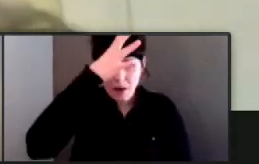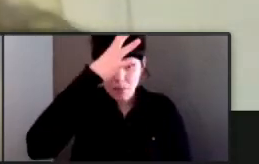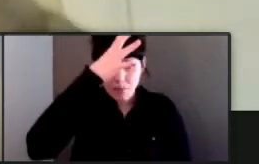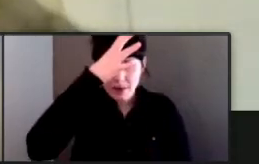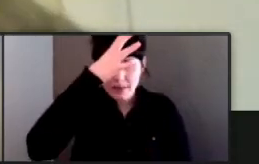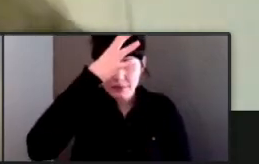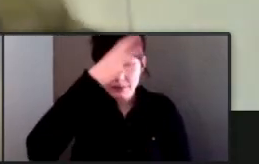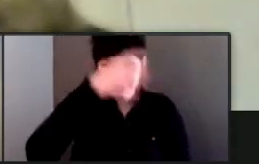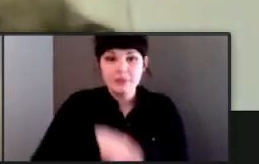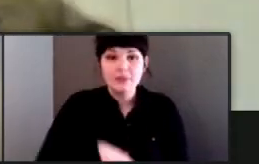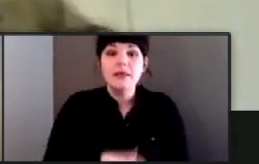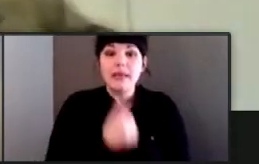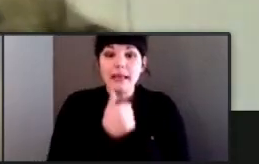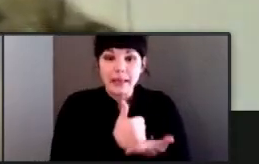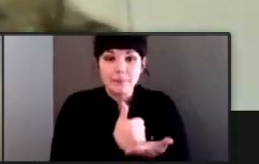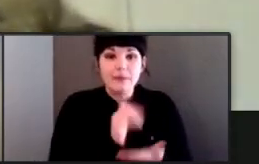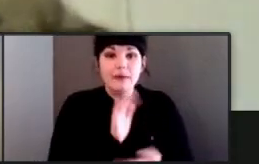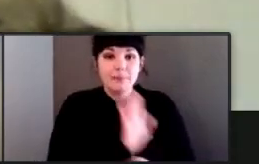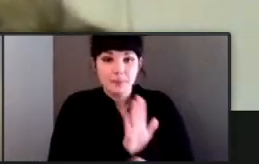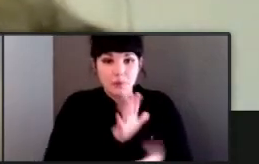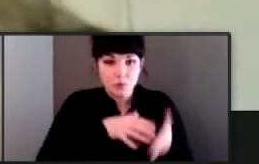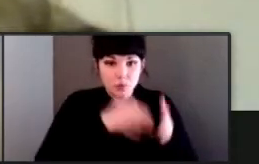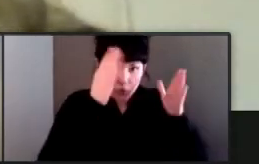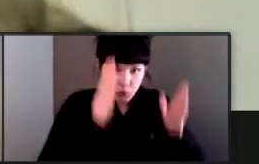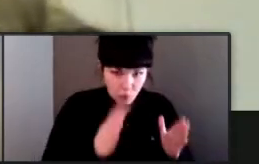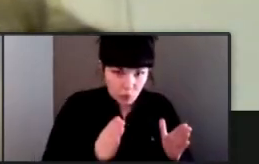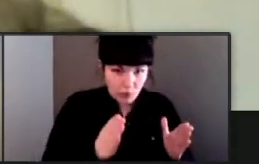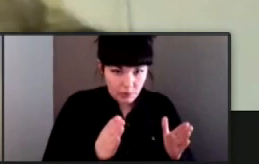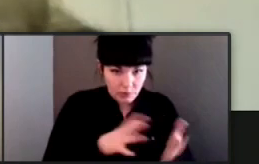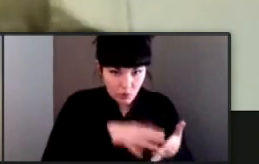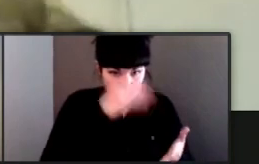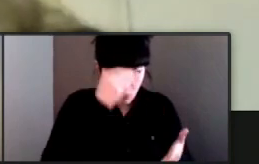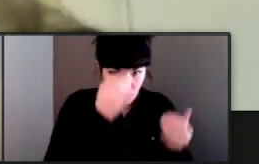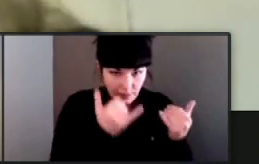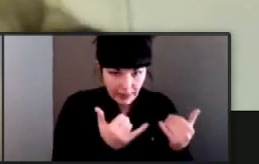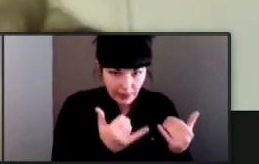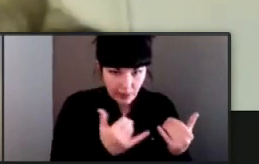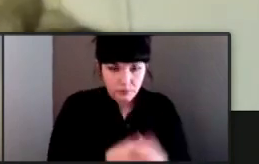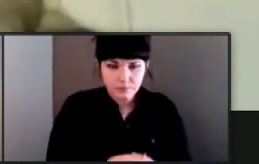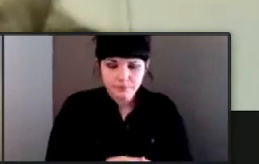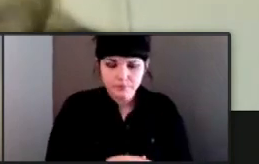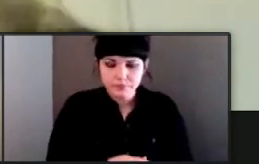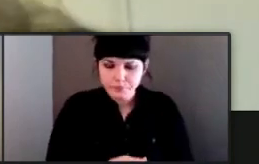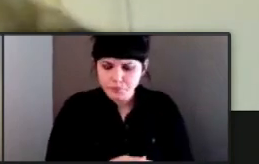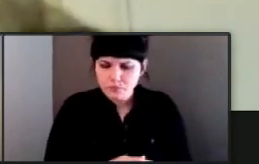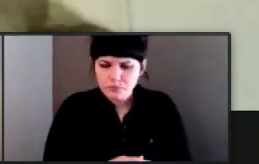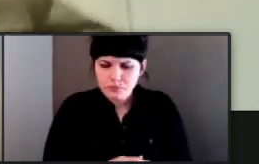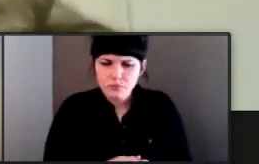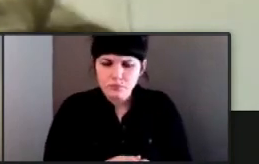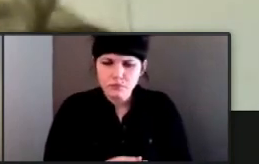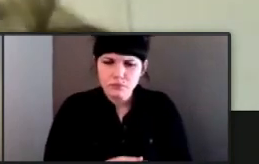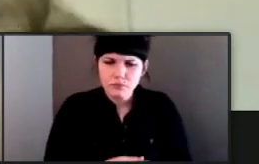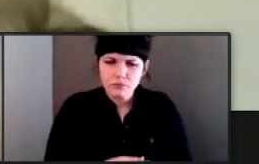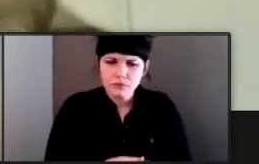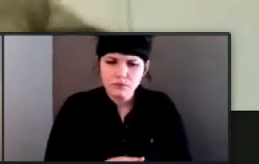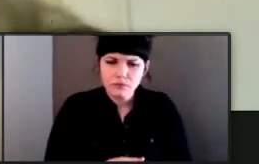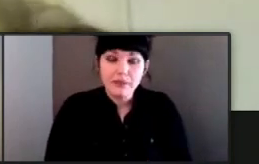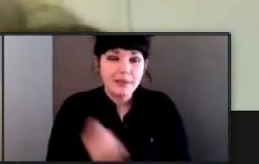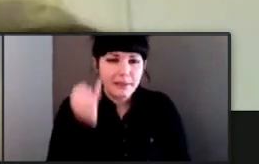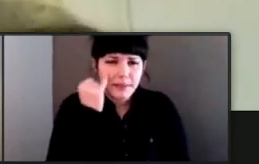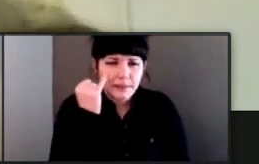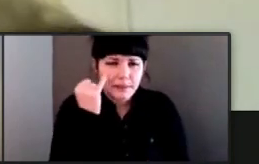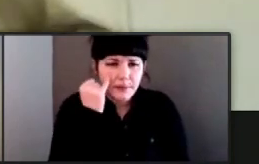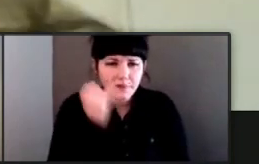student learning right now. What are schools doing to support parents and guardians who can't read or who don't